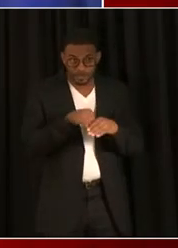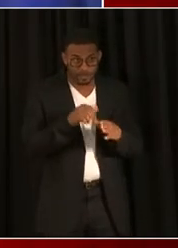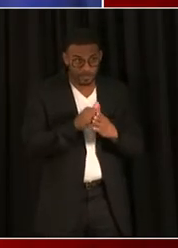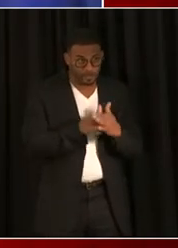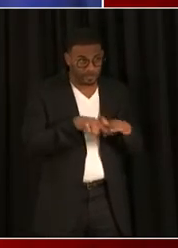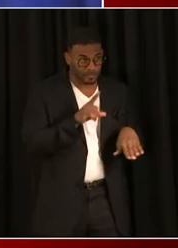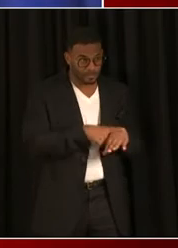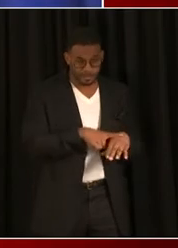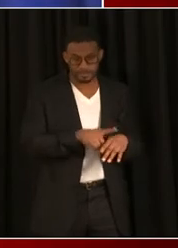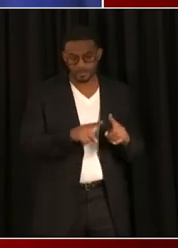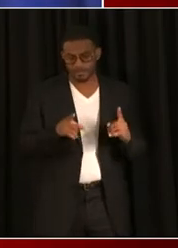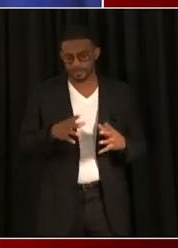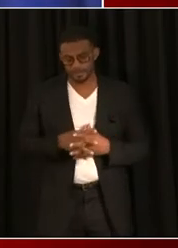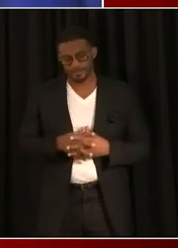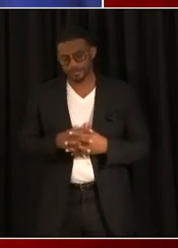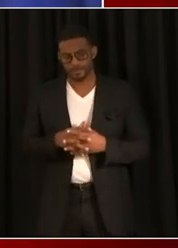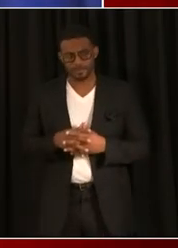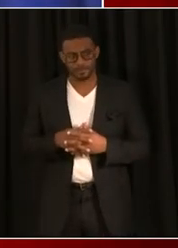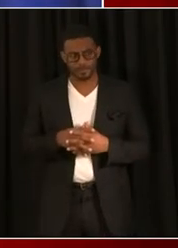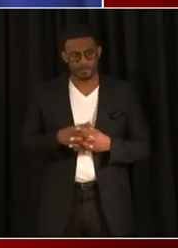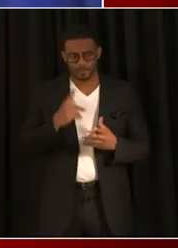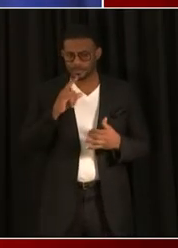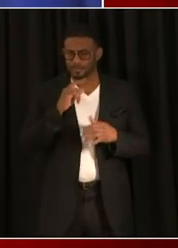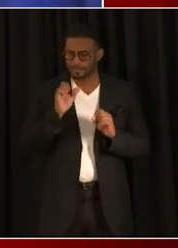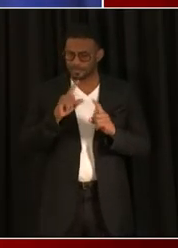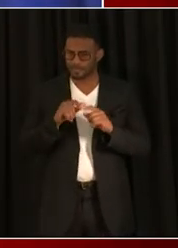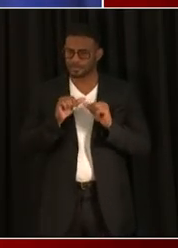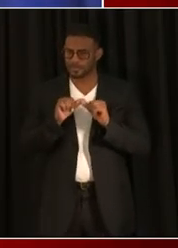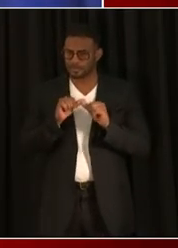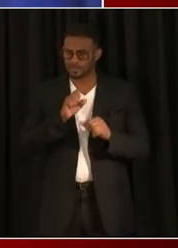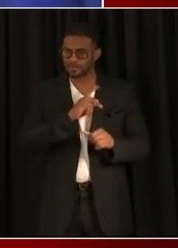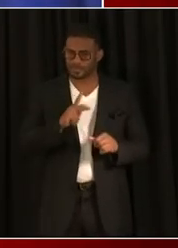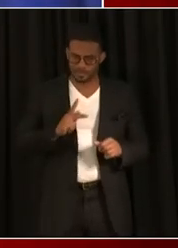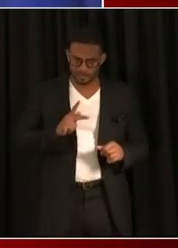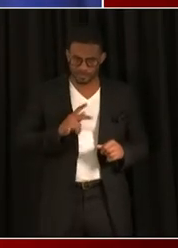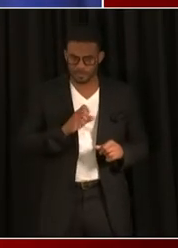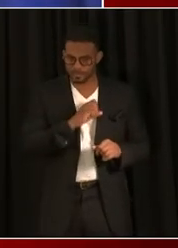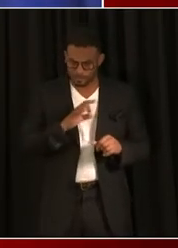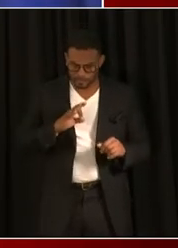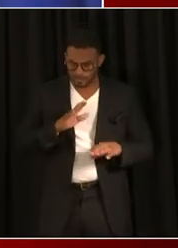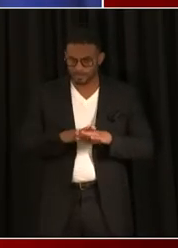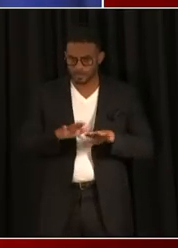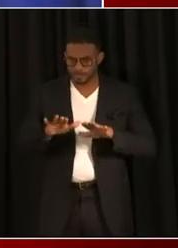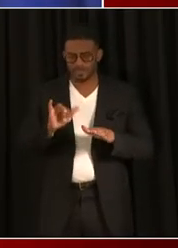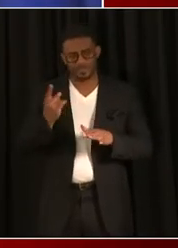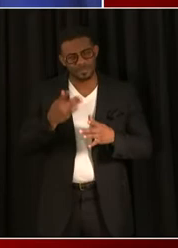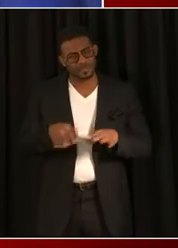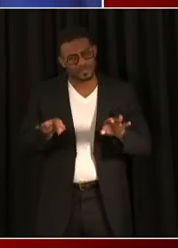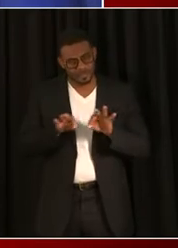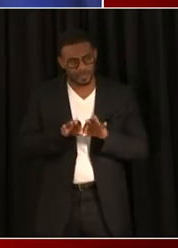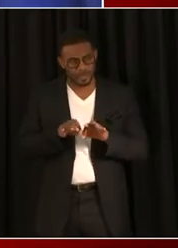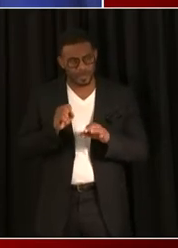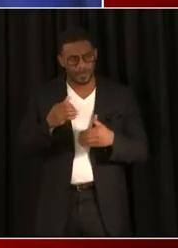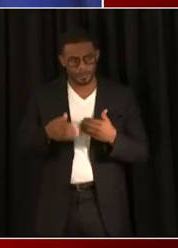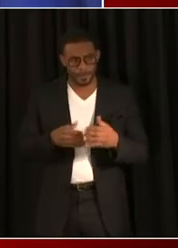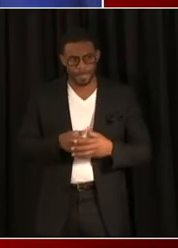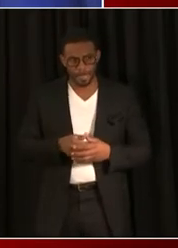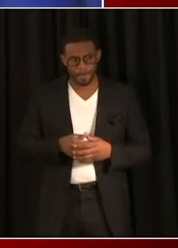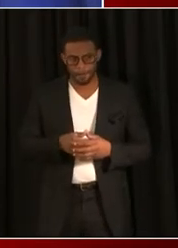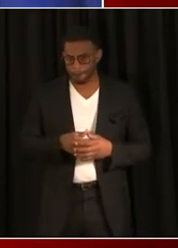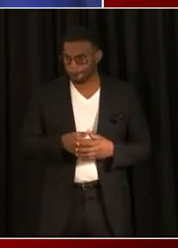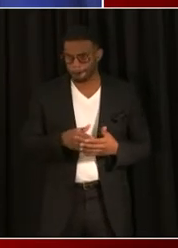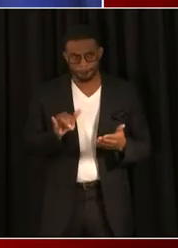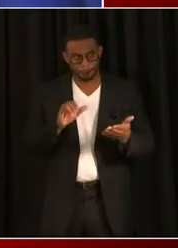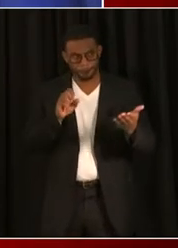business bank account at the time, but just being able to keep your staff on is something that's really important.